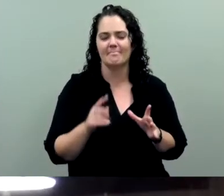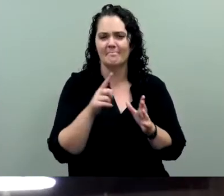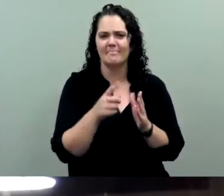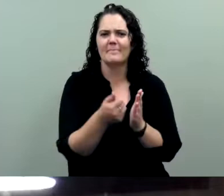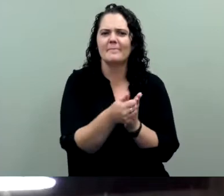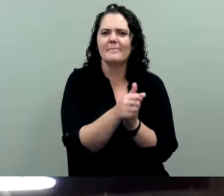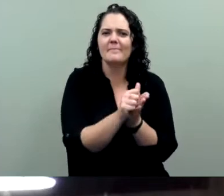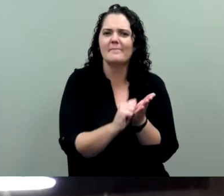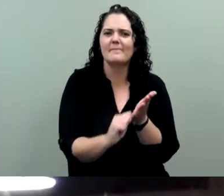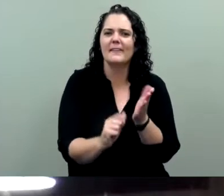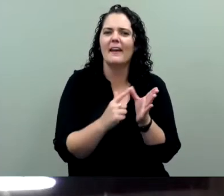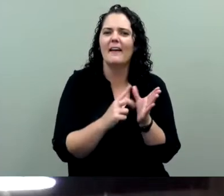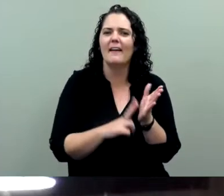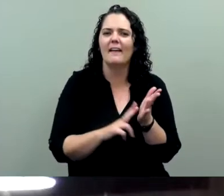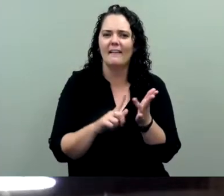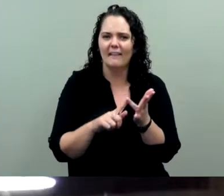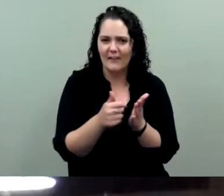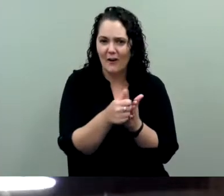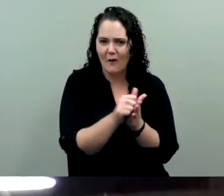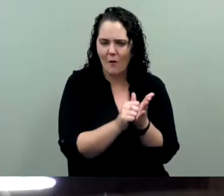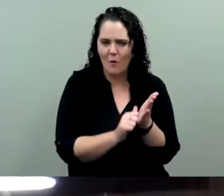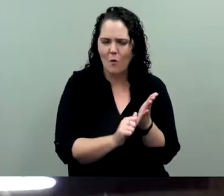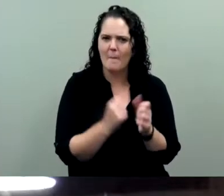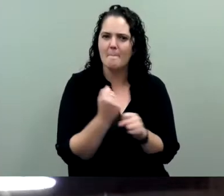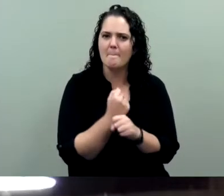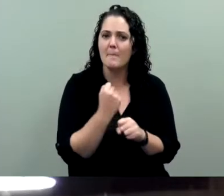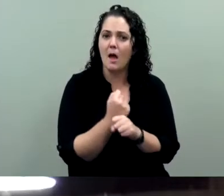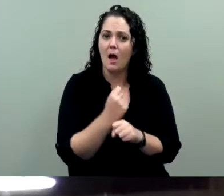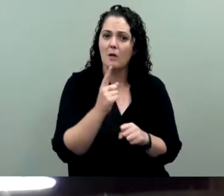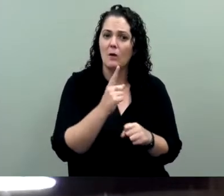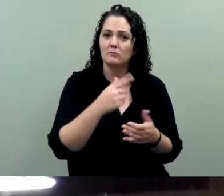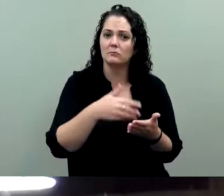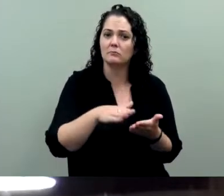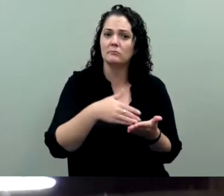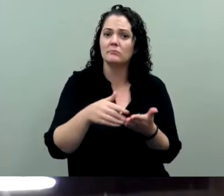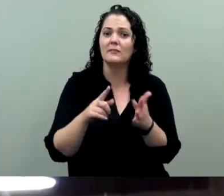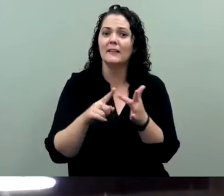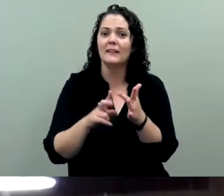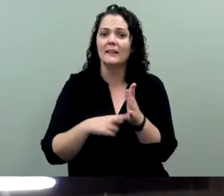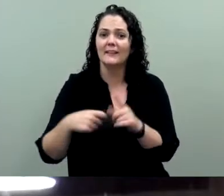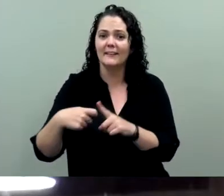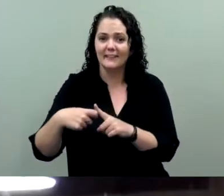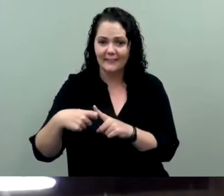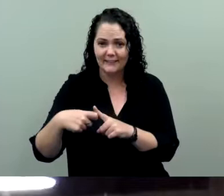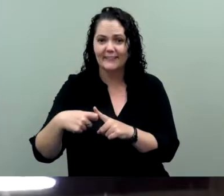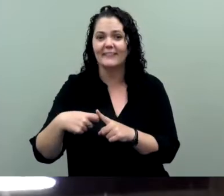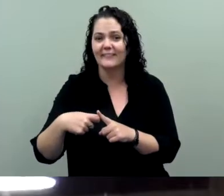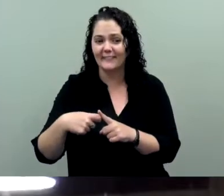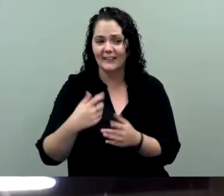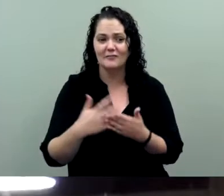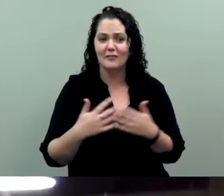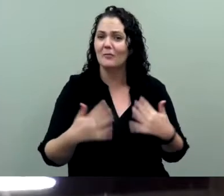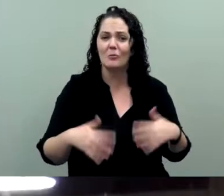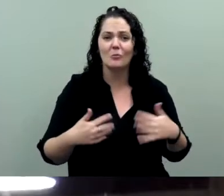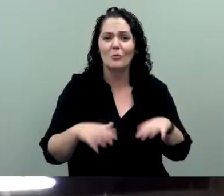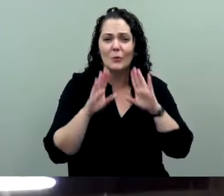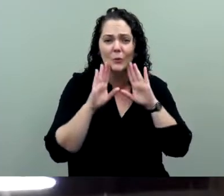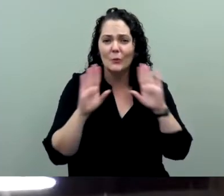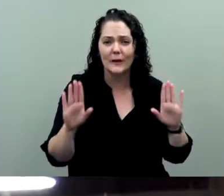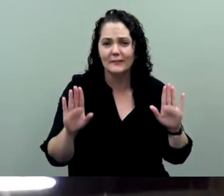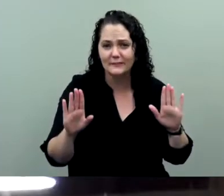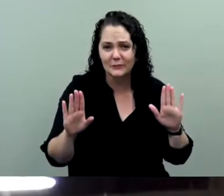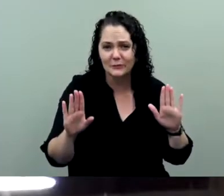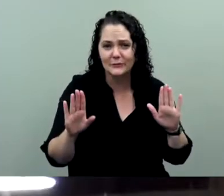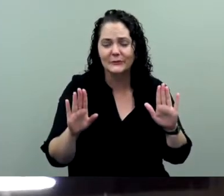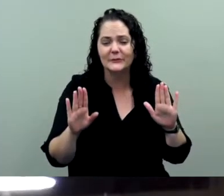and the avocado based ink that we're going to be using today. This is really, really wonderful. And it's a